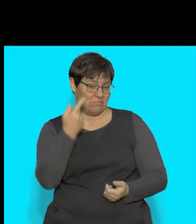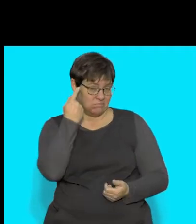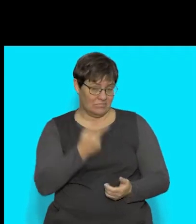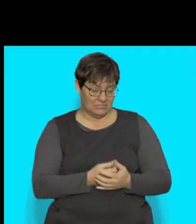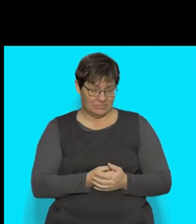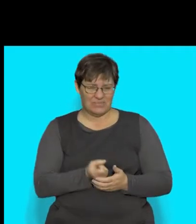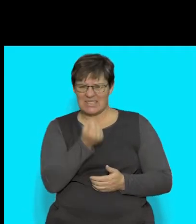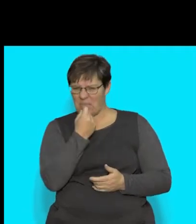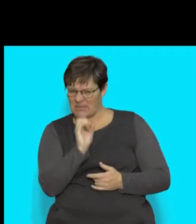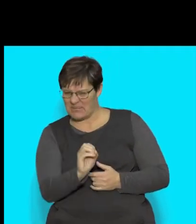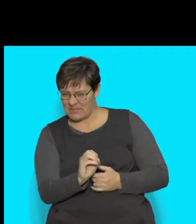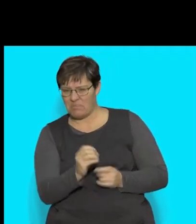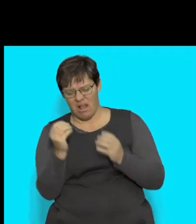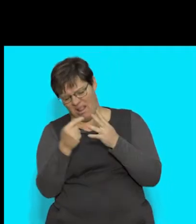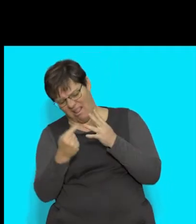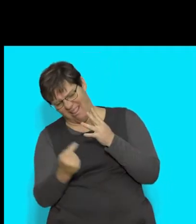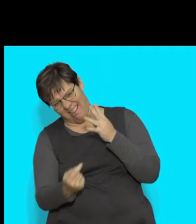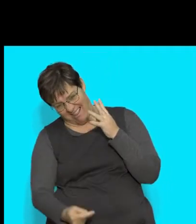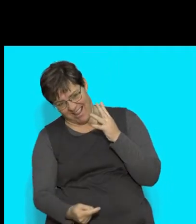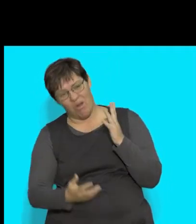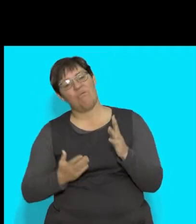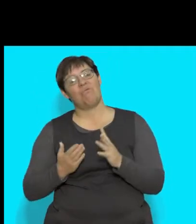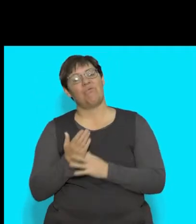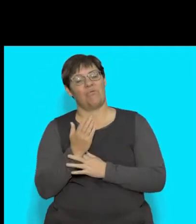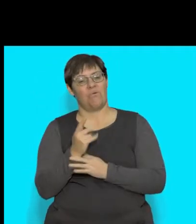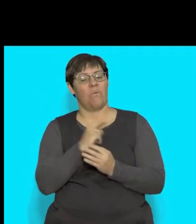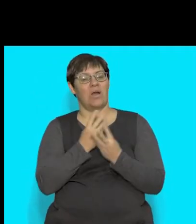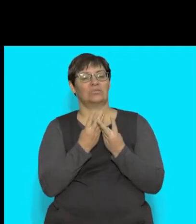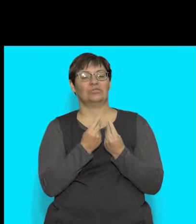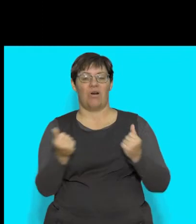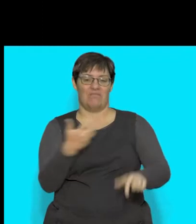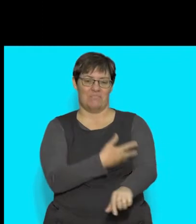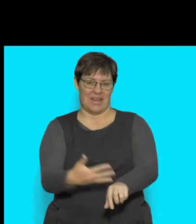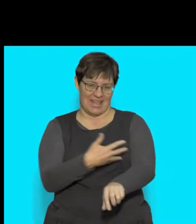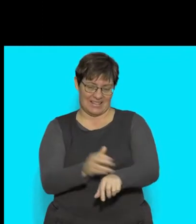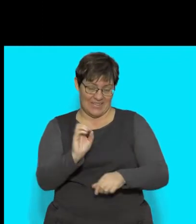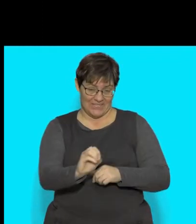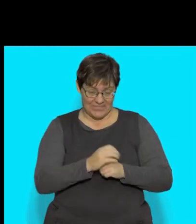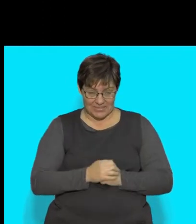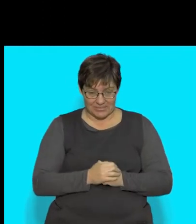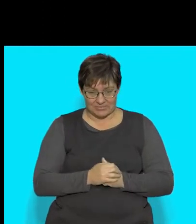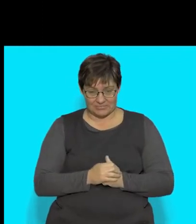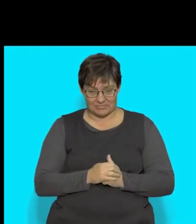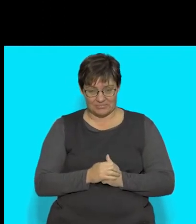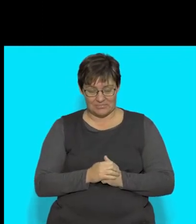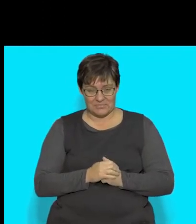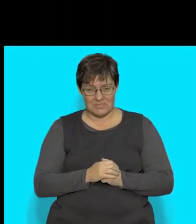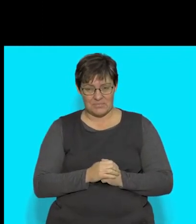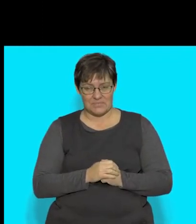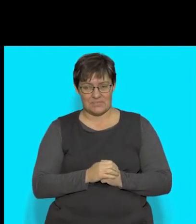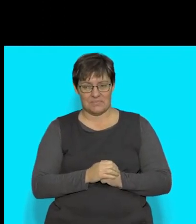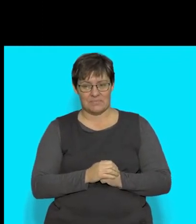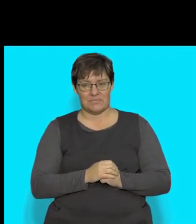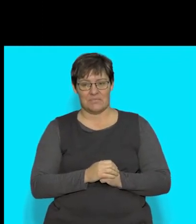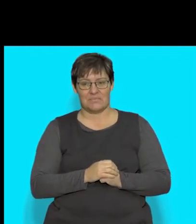headache tablet, so I might have drugs in my system. Right, so I've got a whole list of things that are dissolved